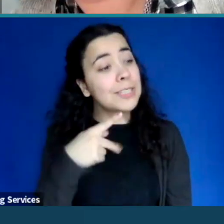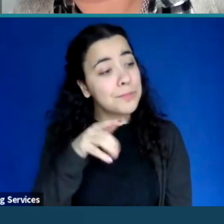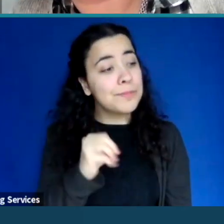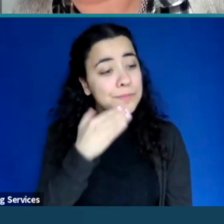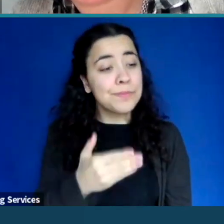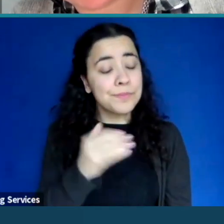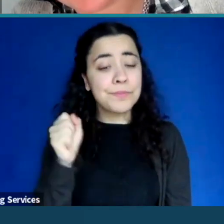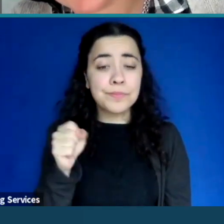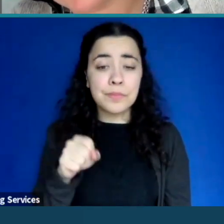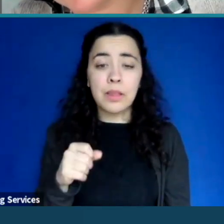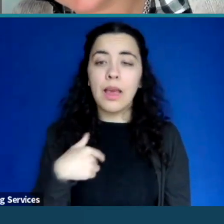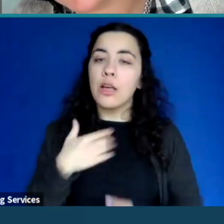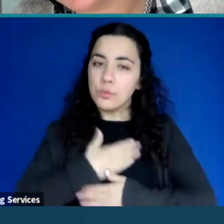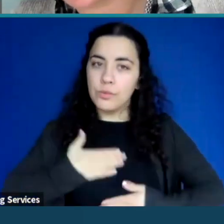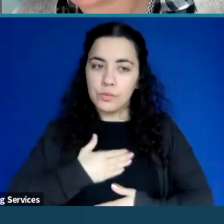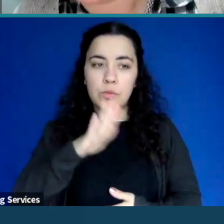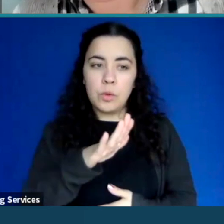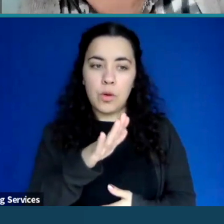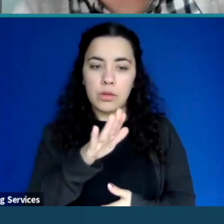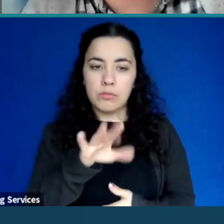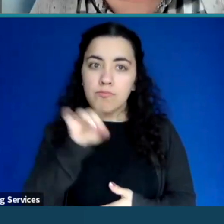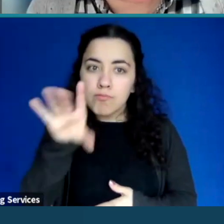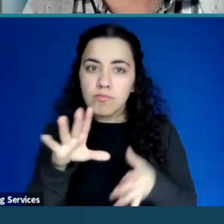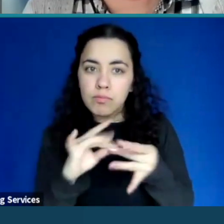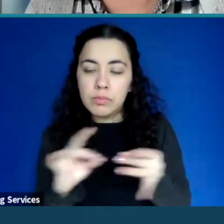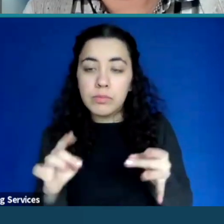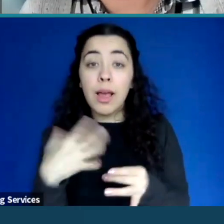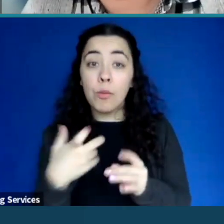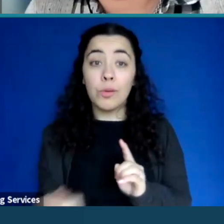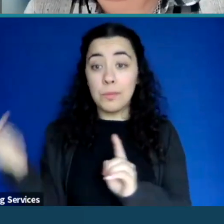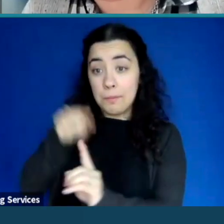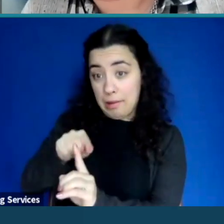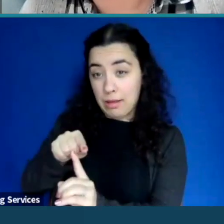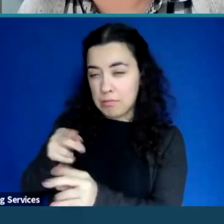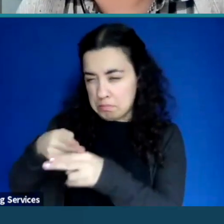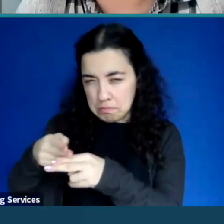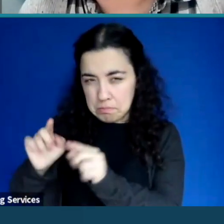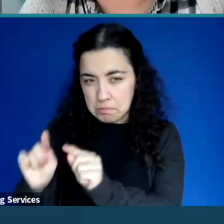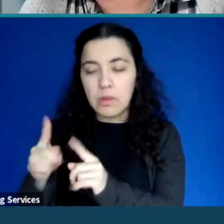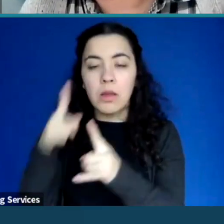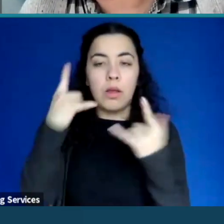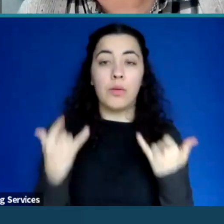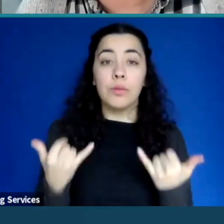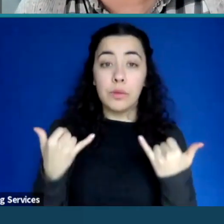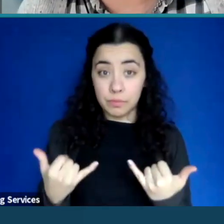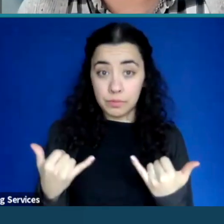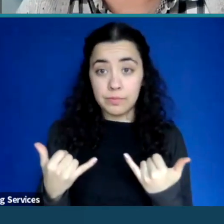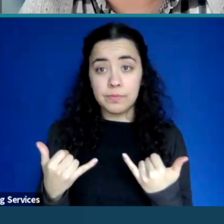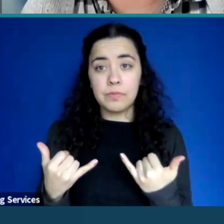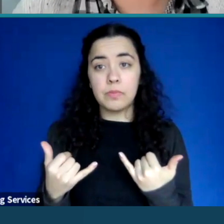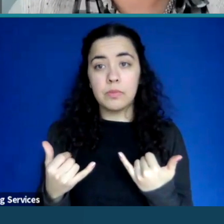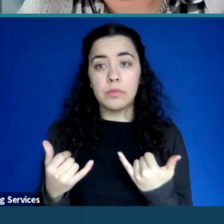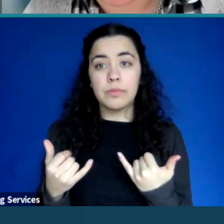you. I do truly appreciate your insights, and I do want to circle back to you in a little Sure. bit. But for right now, I'm